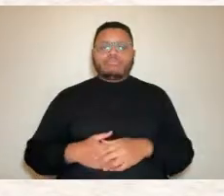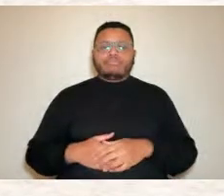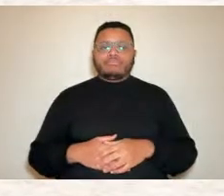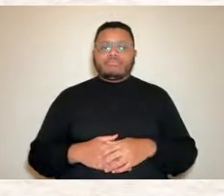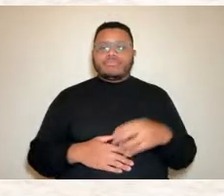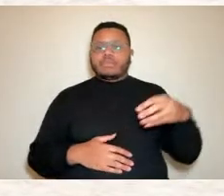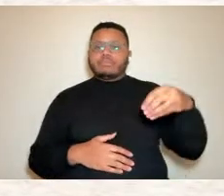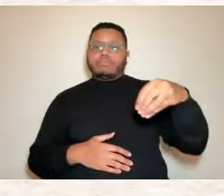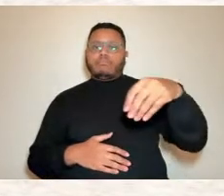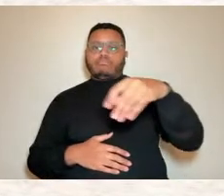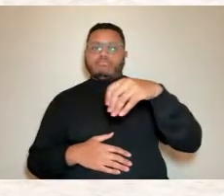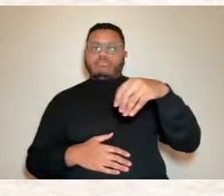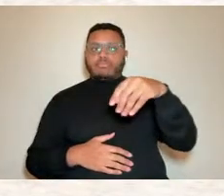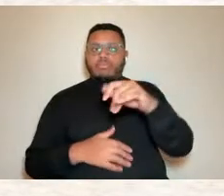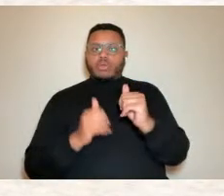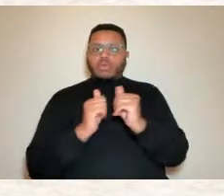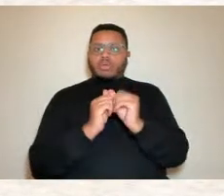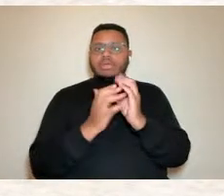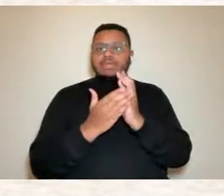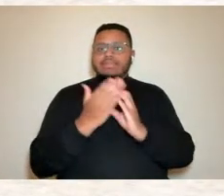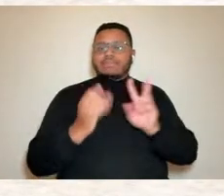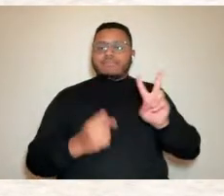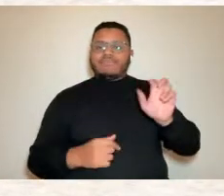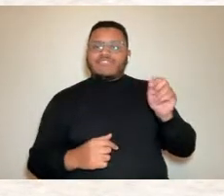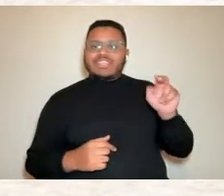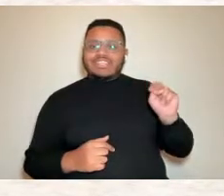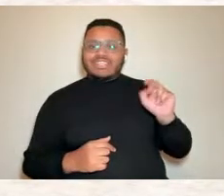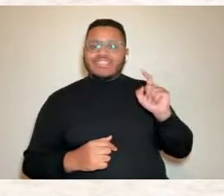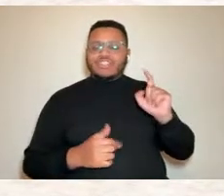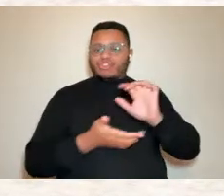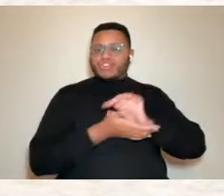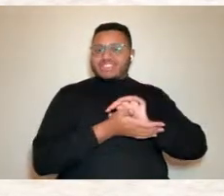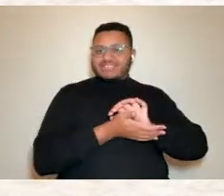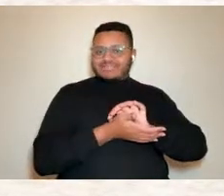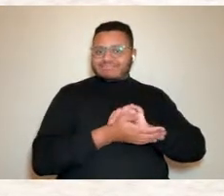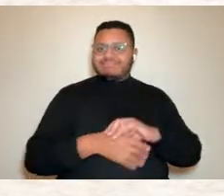top that with some vegan cheese.